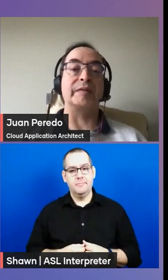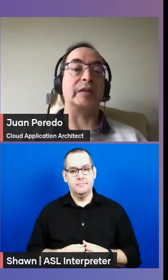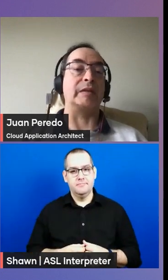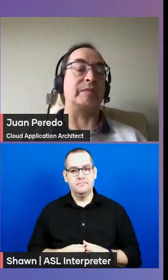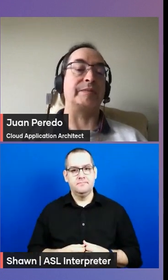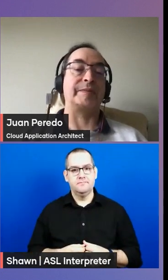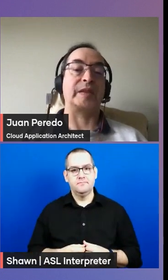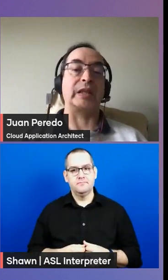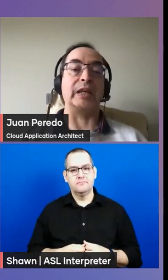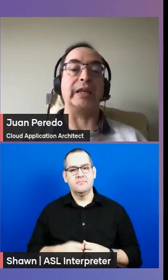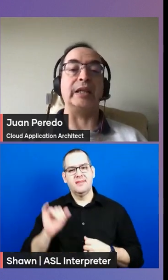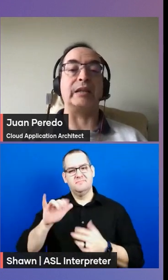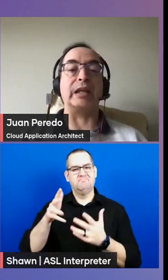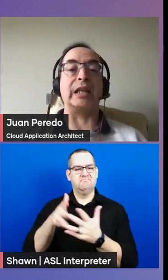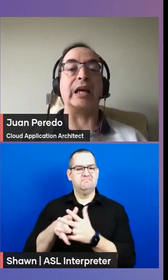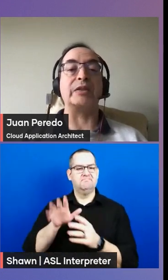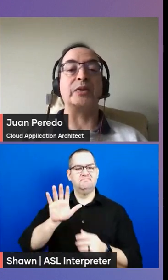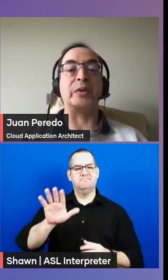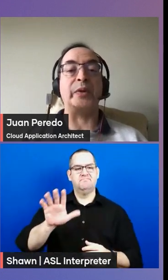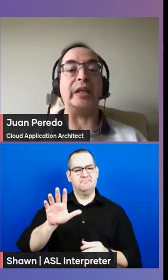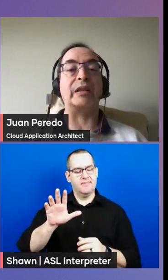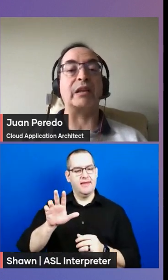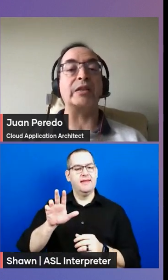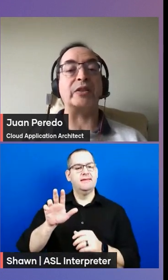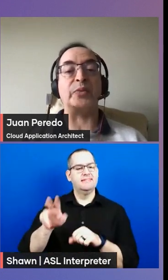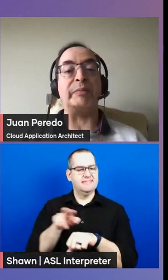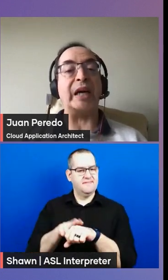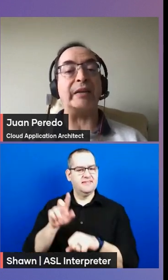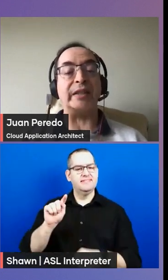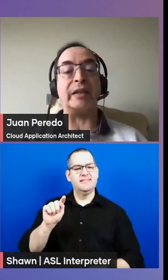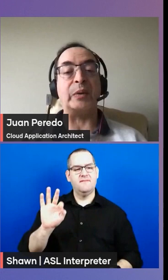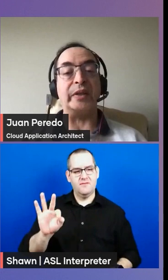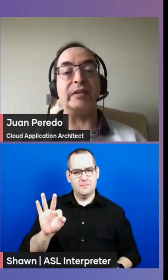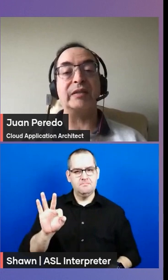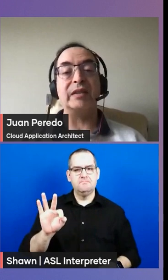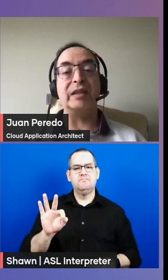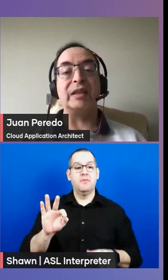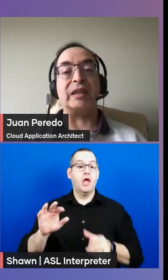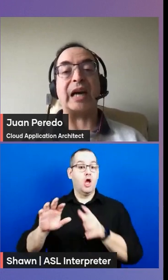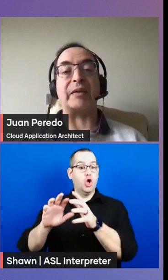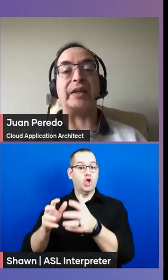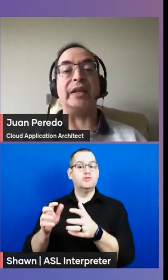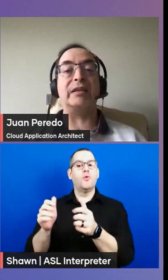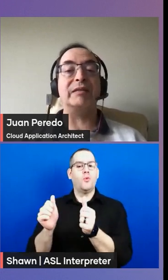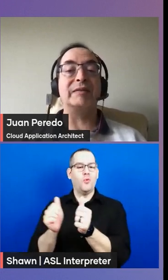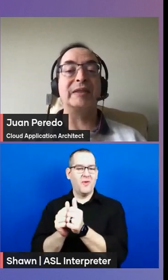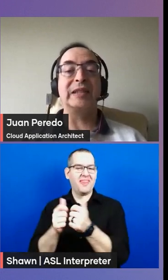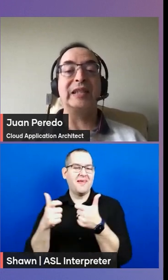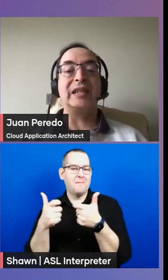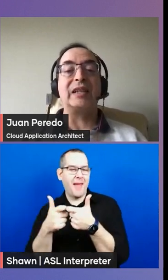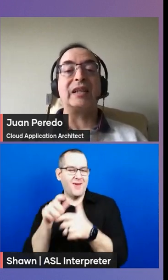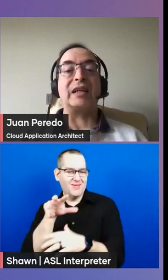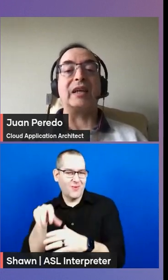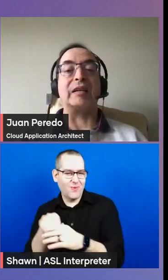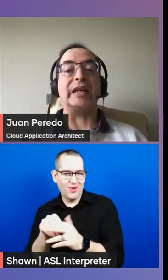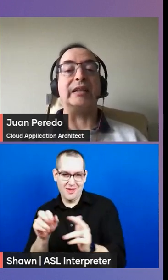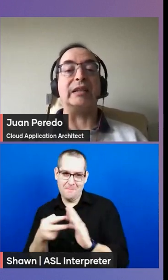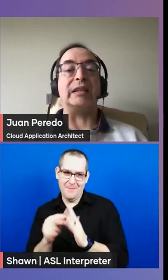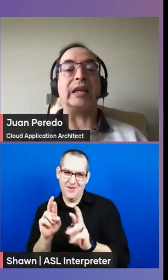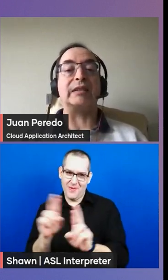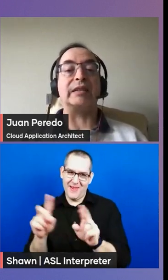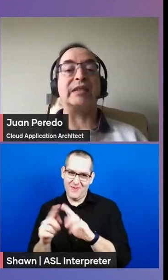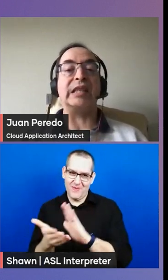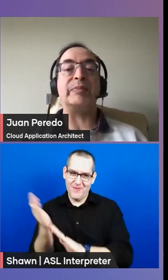native. It allows you to create clusters with batteries included out of the gate.